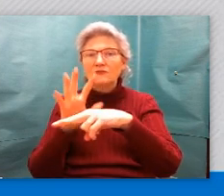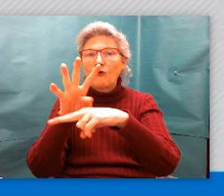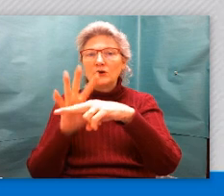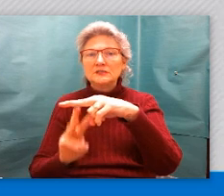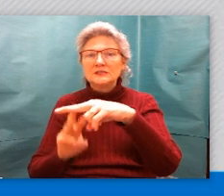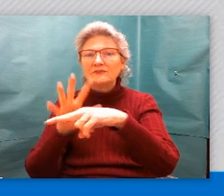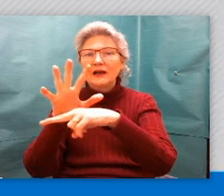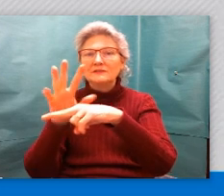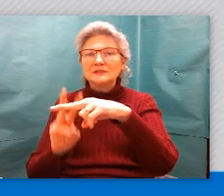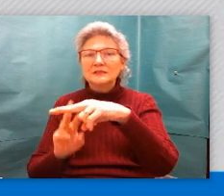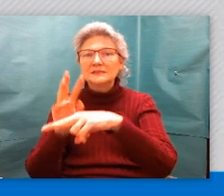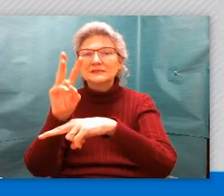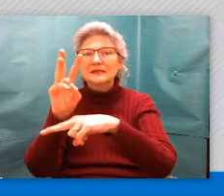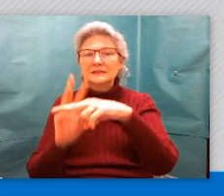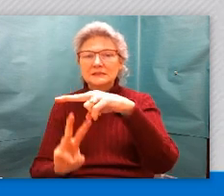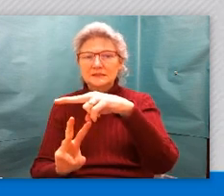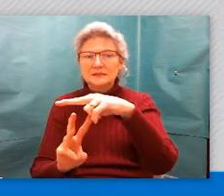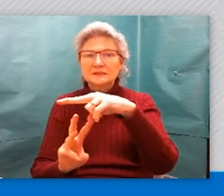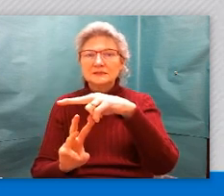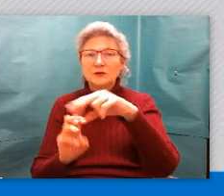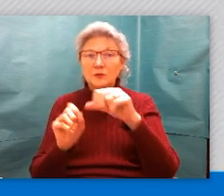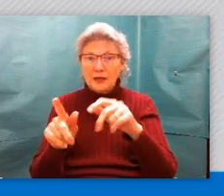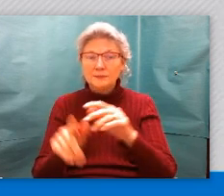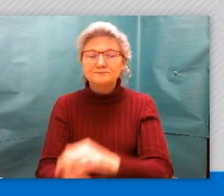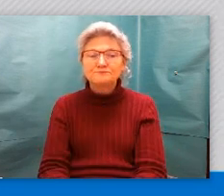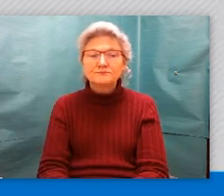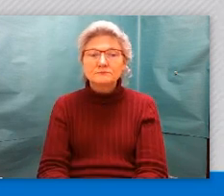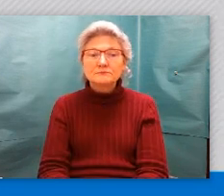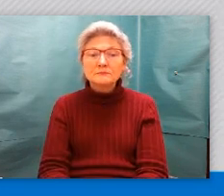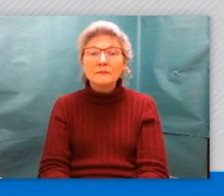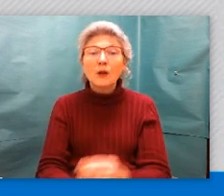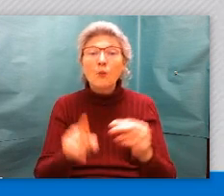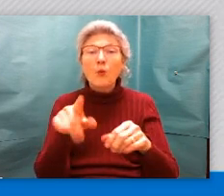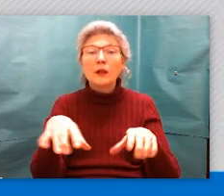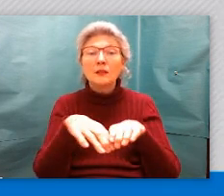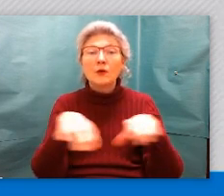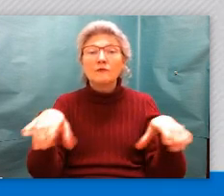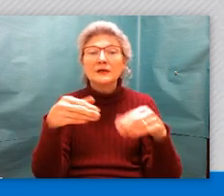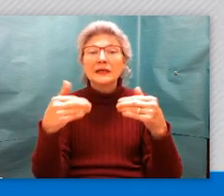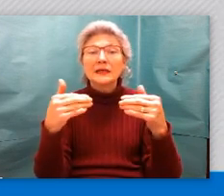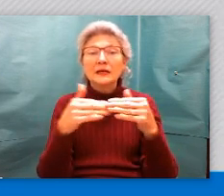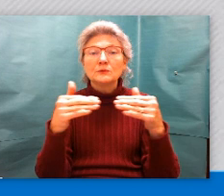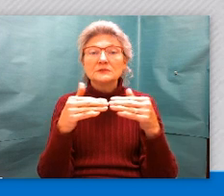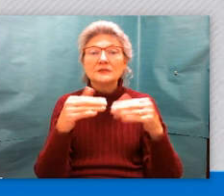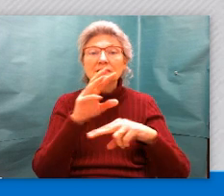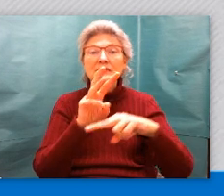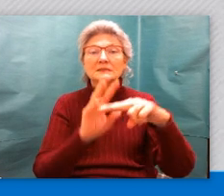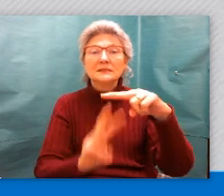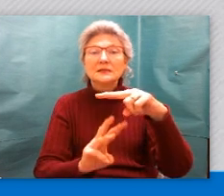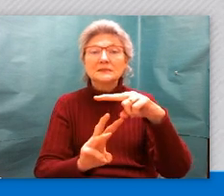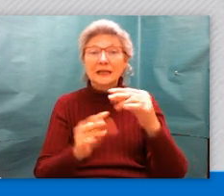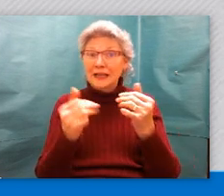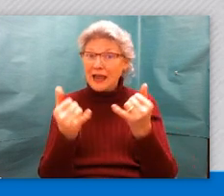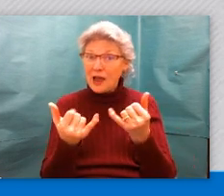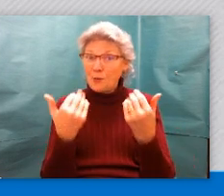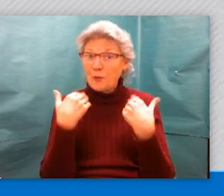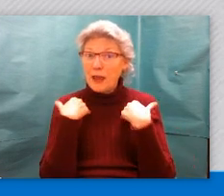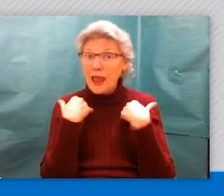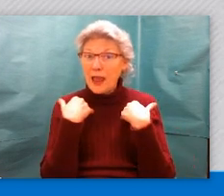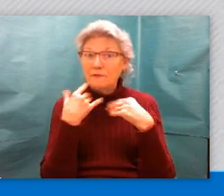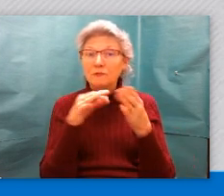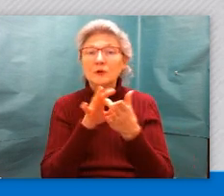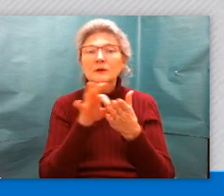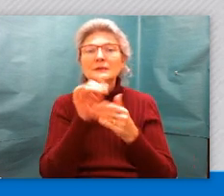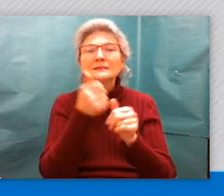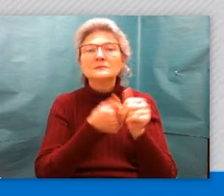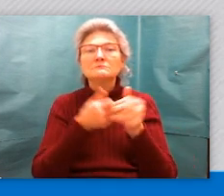3/6, 4/6, 5/6, 6/6. So 1 loaf is equal to 6/6. So now what we have, if we count